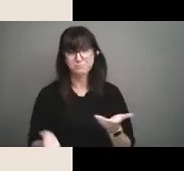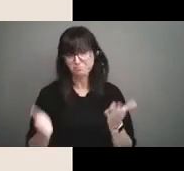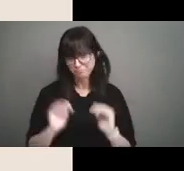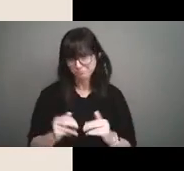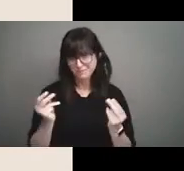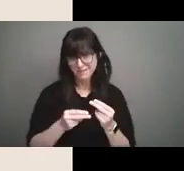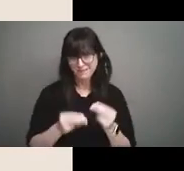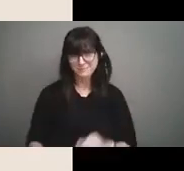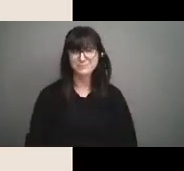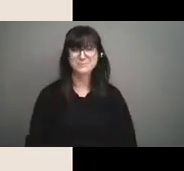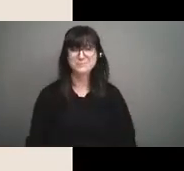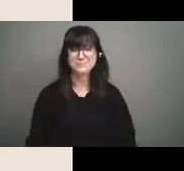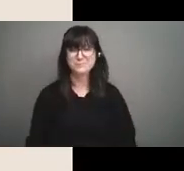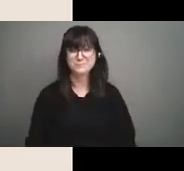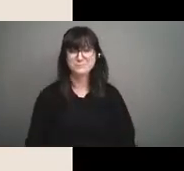please.